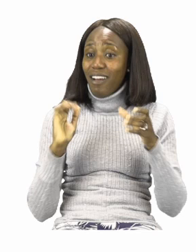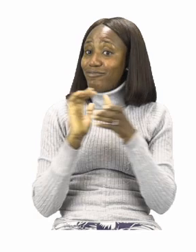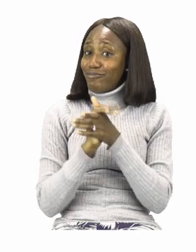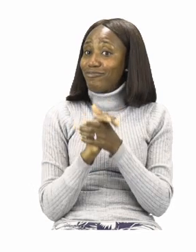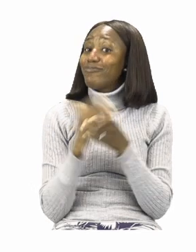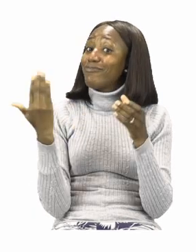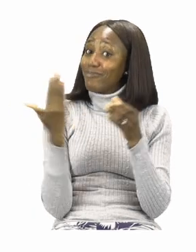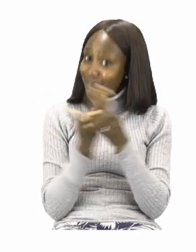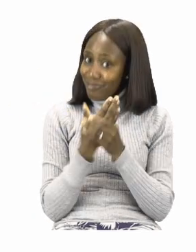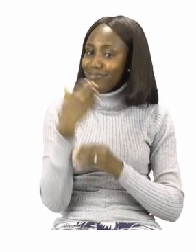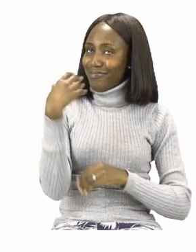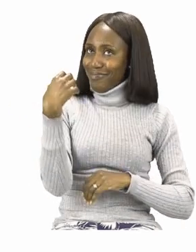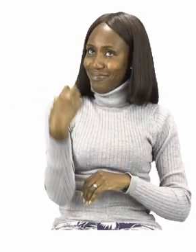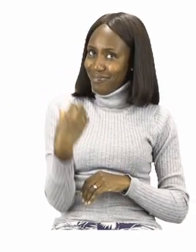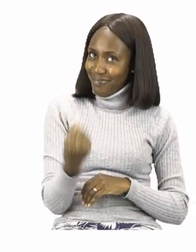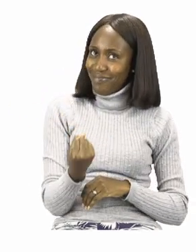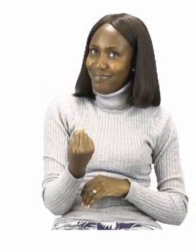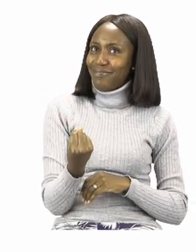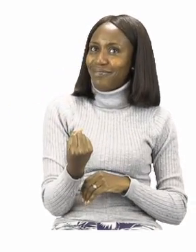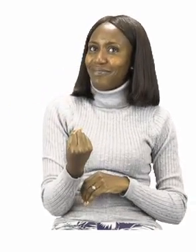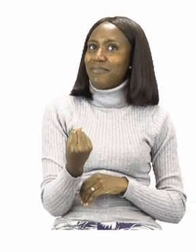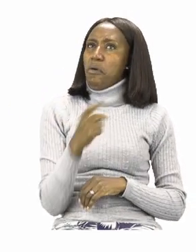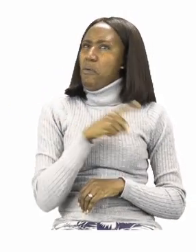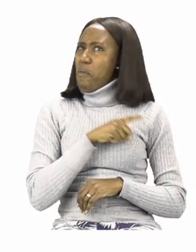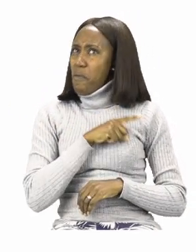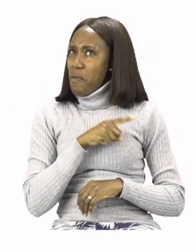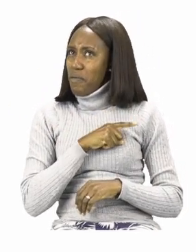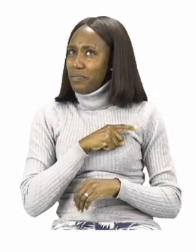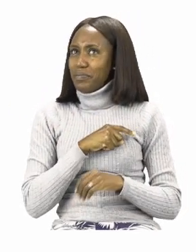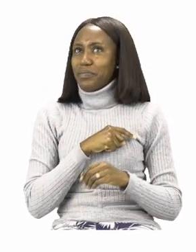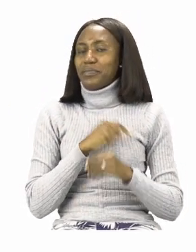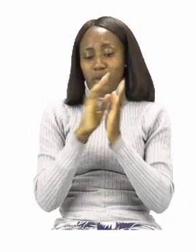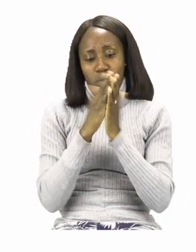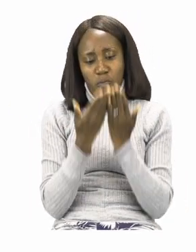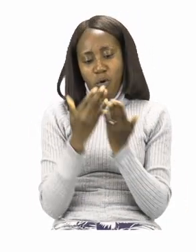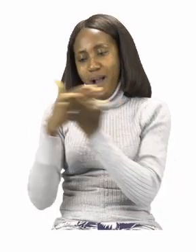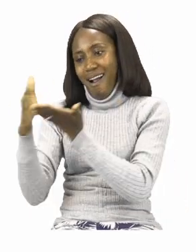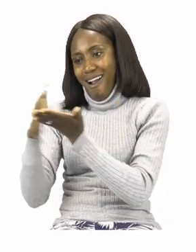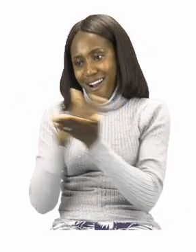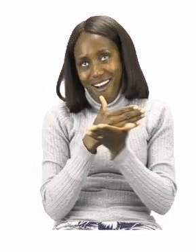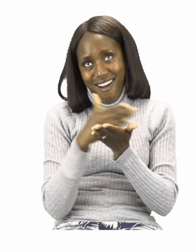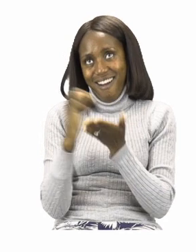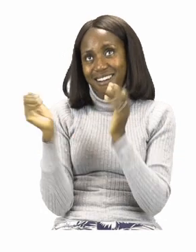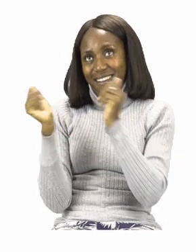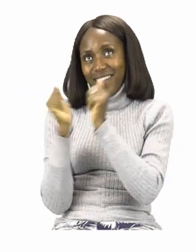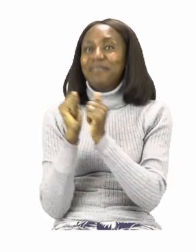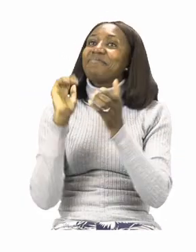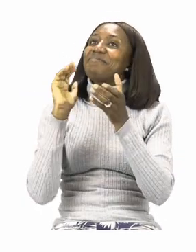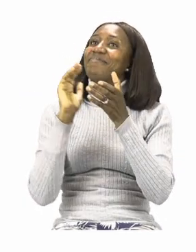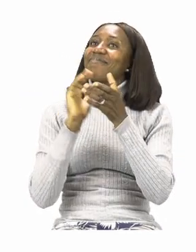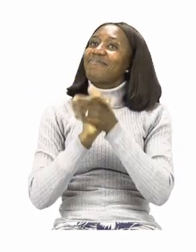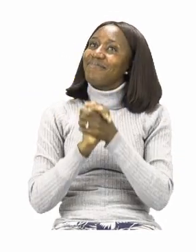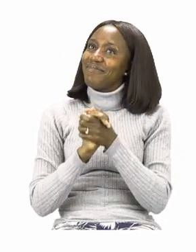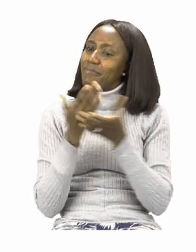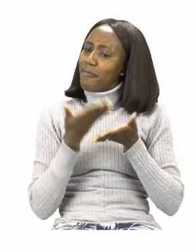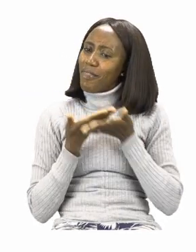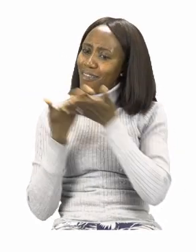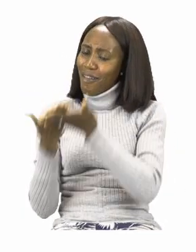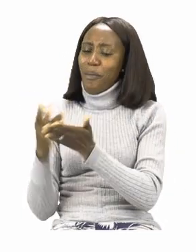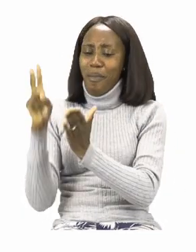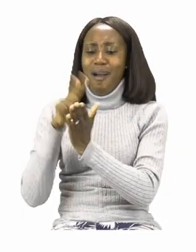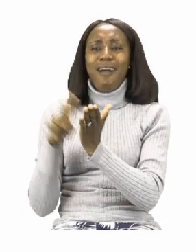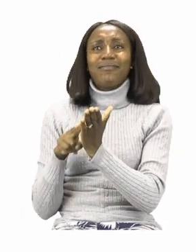today. I made a friend because I shared my book and helped him to